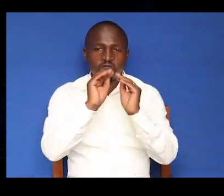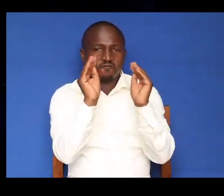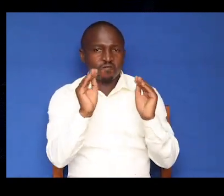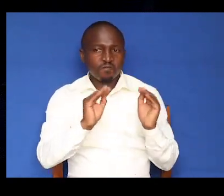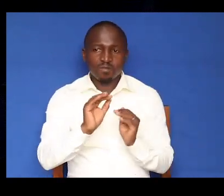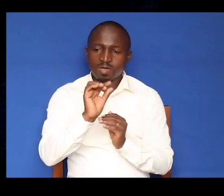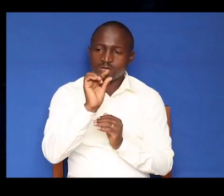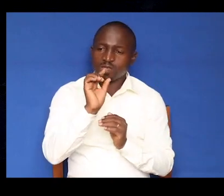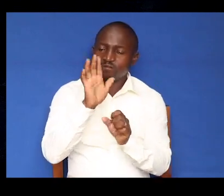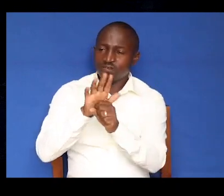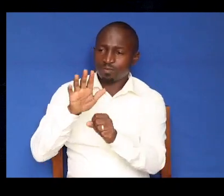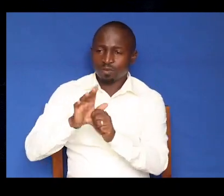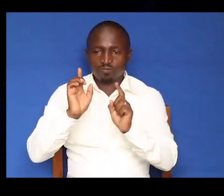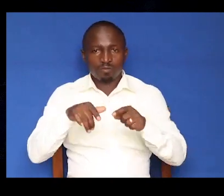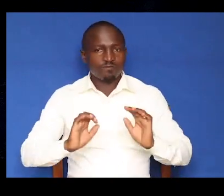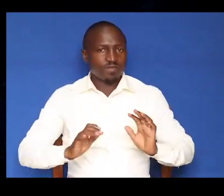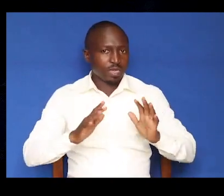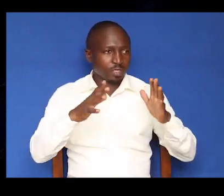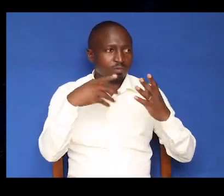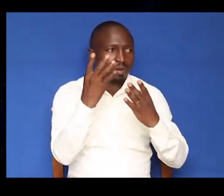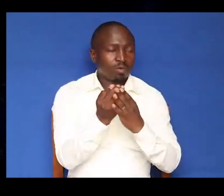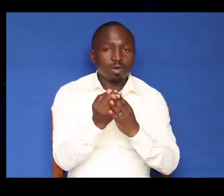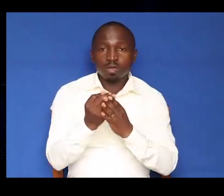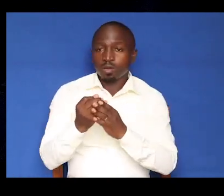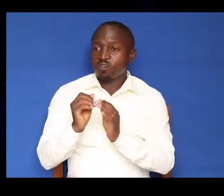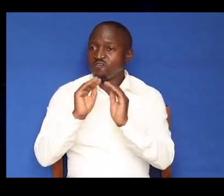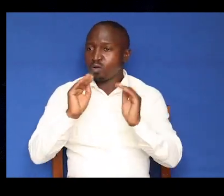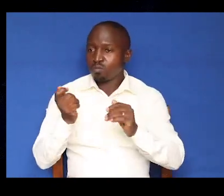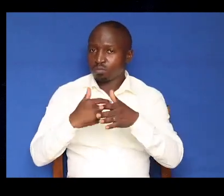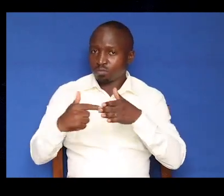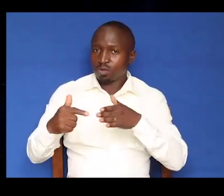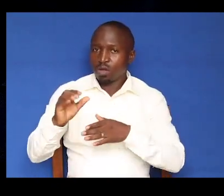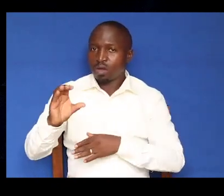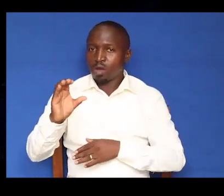numerous organisms make life, including coral polyps.